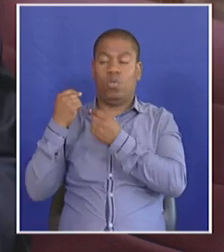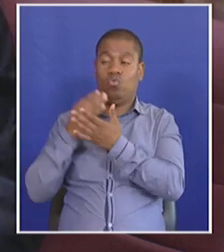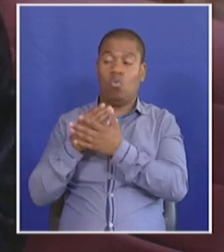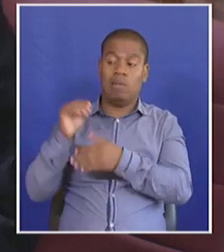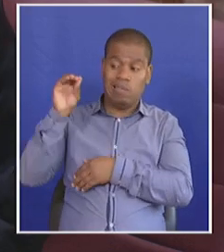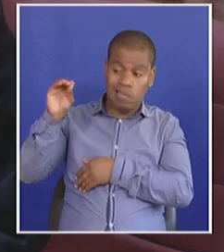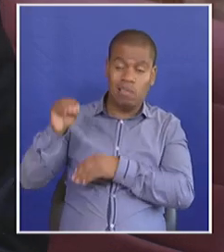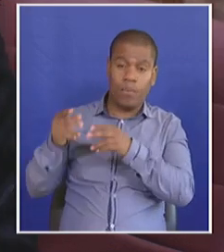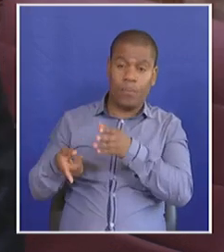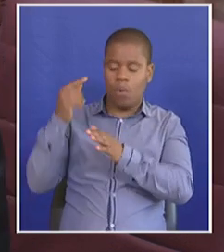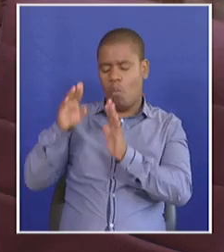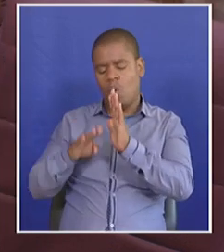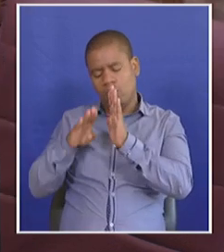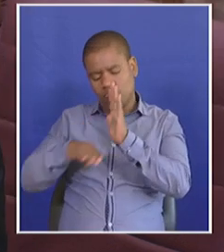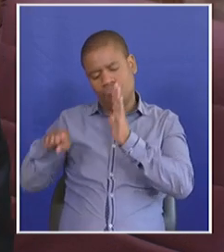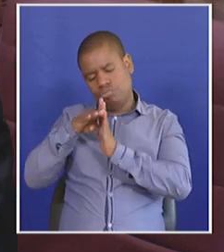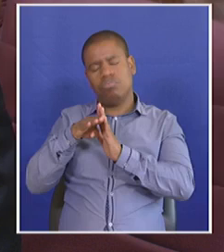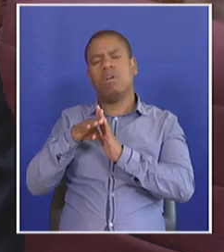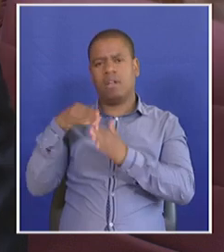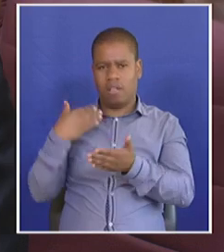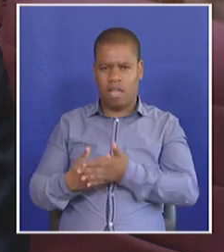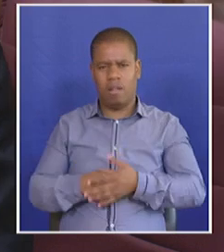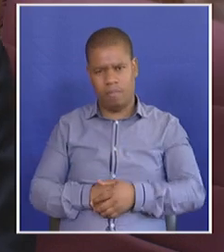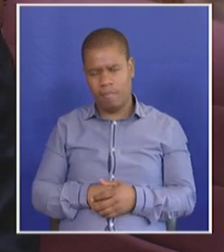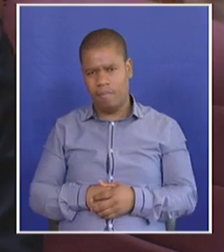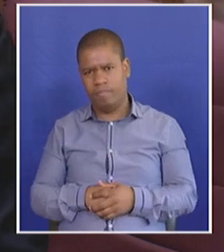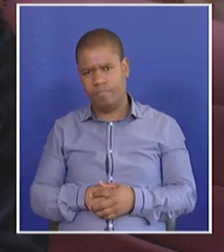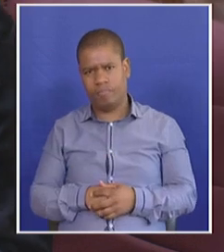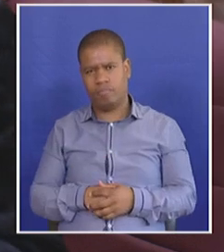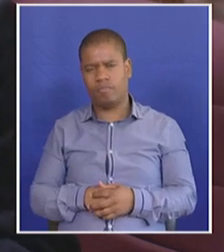It needs to be elevated. So I please,